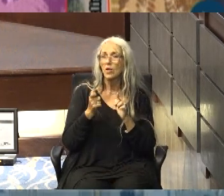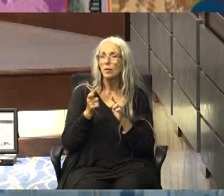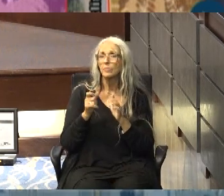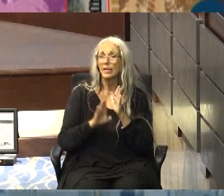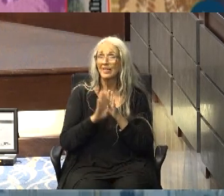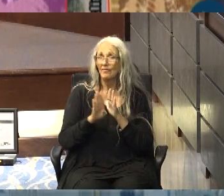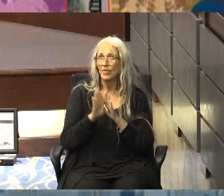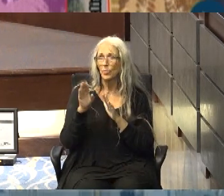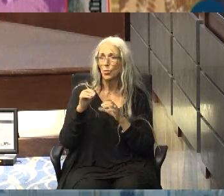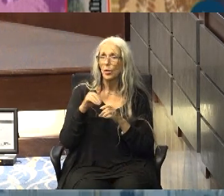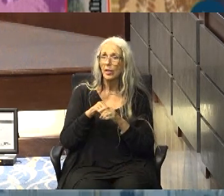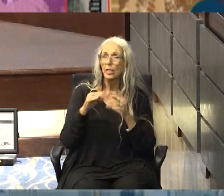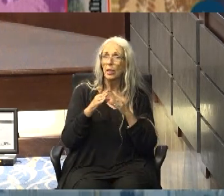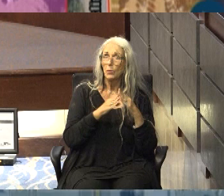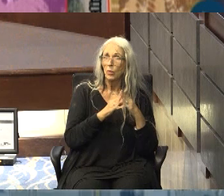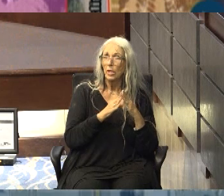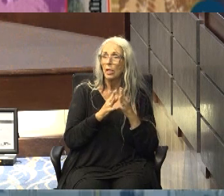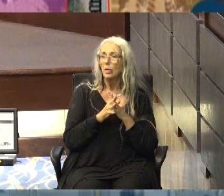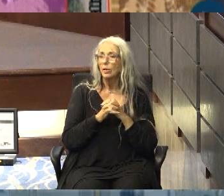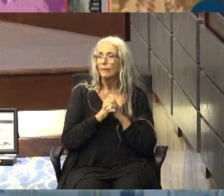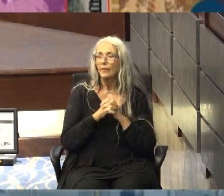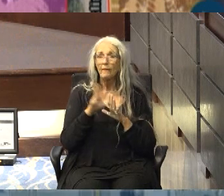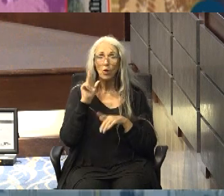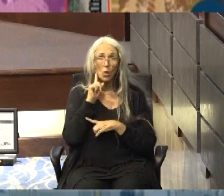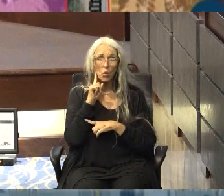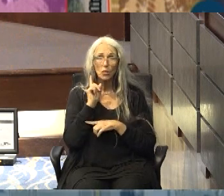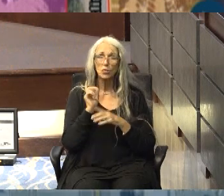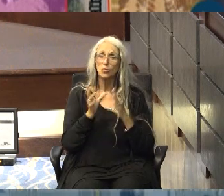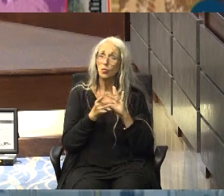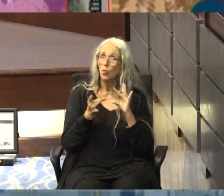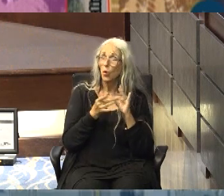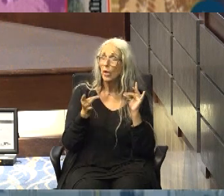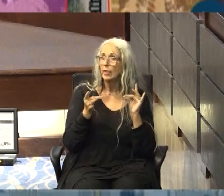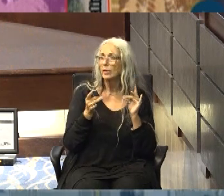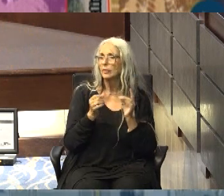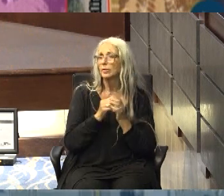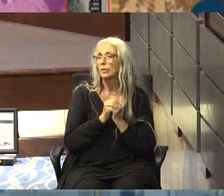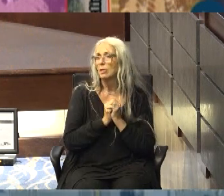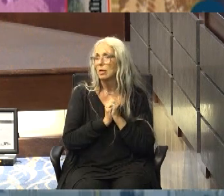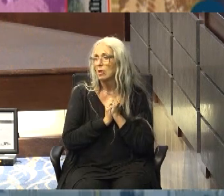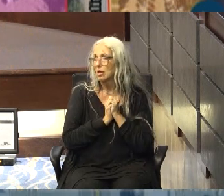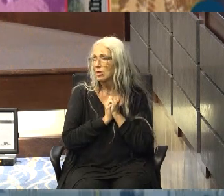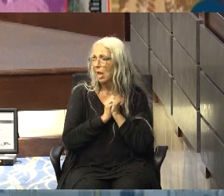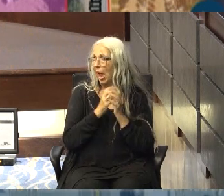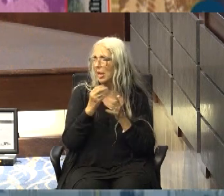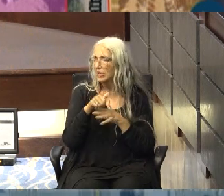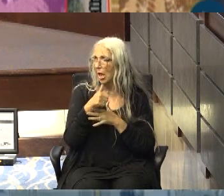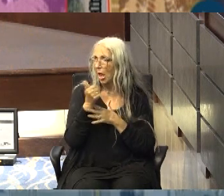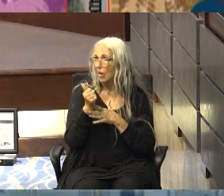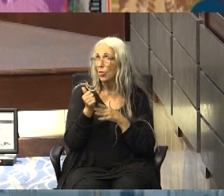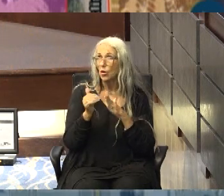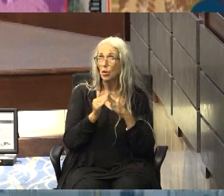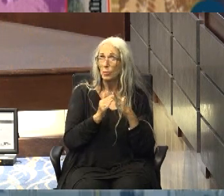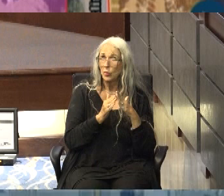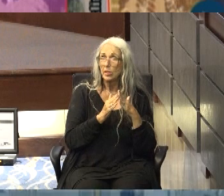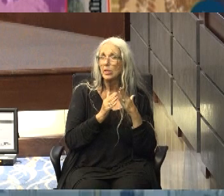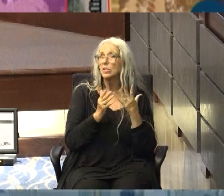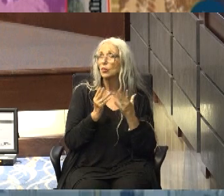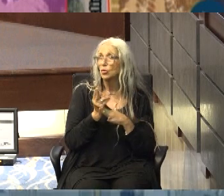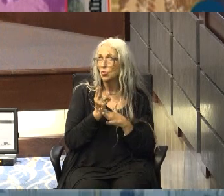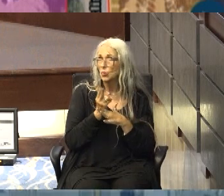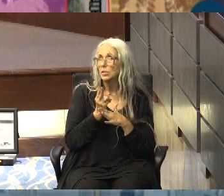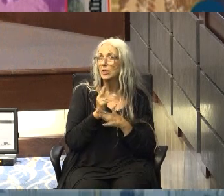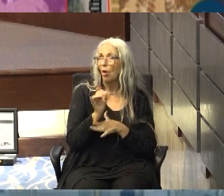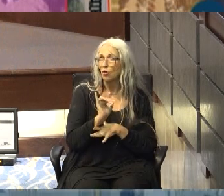that they've encountered story maps. This is an Esri tool. Other communities, other cities are using it as well,